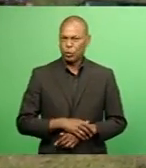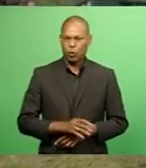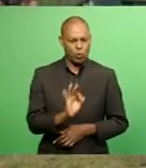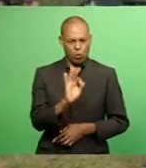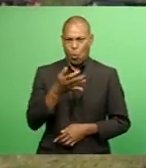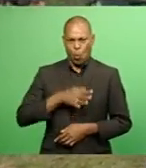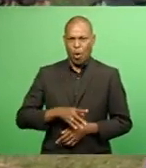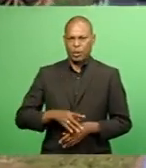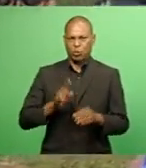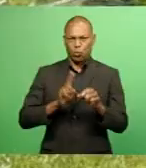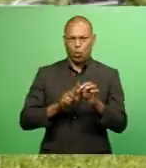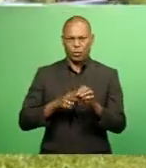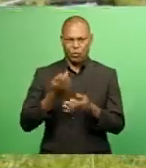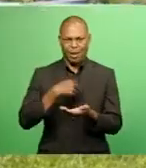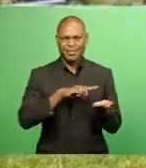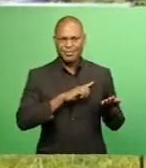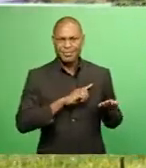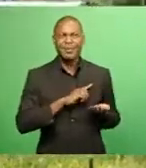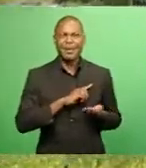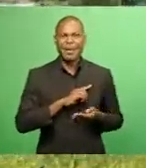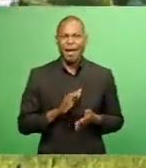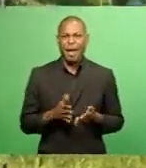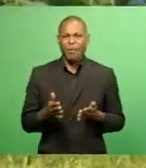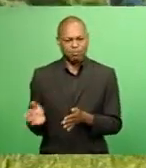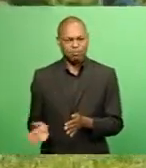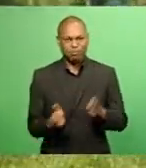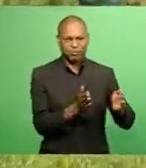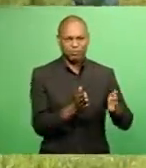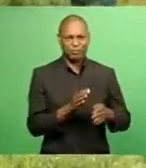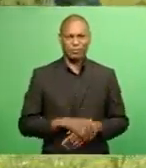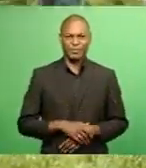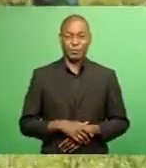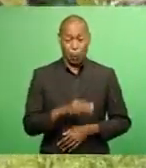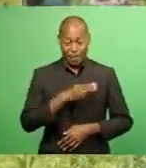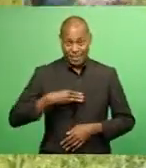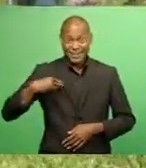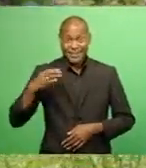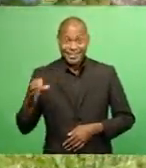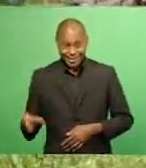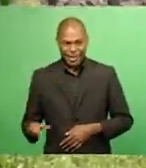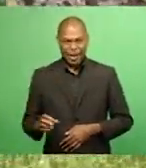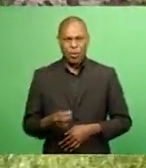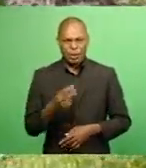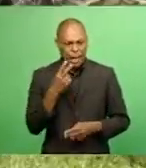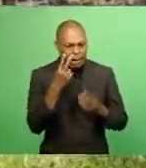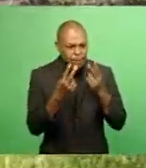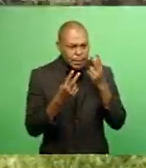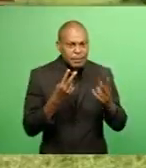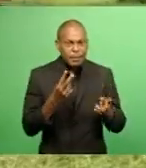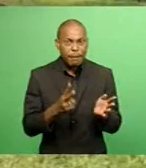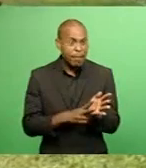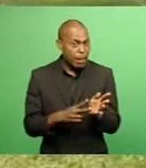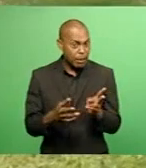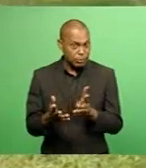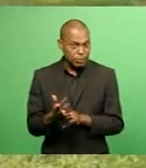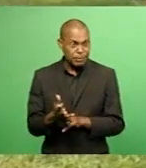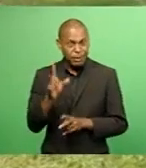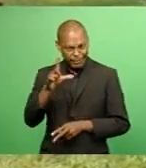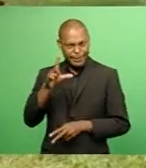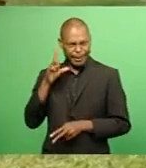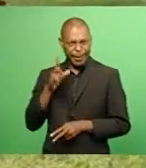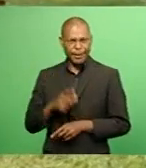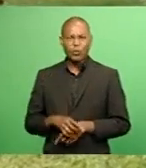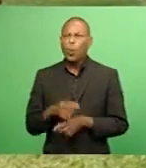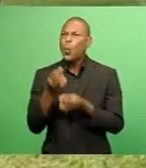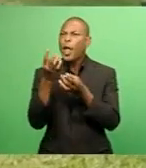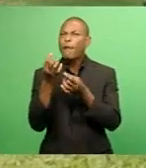to why a relocation was done. Minister for Lands and Mineral Resources, Chone Usamate, visited the village yesterday, where he was informed that a